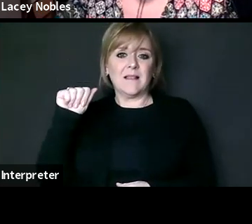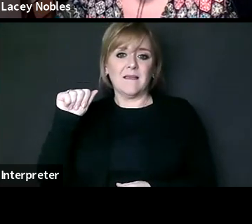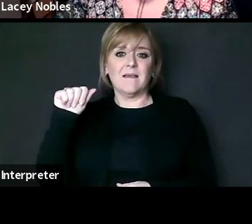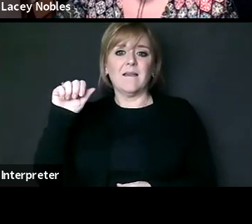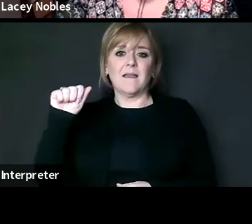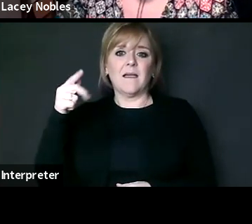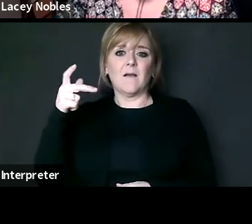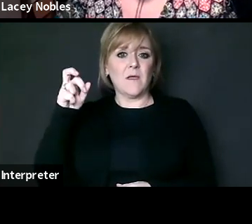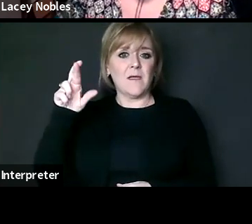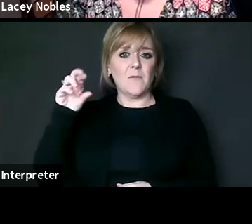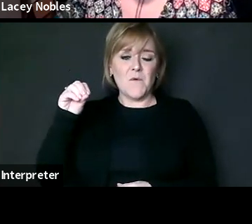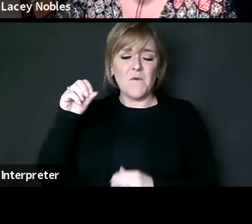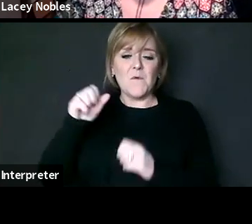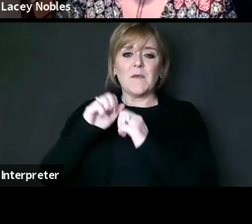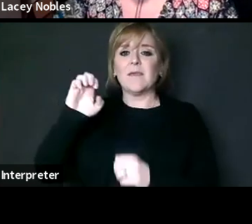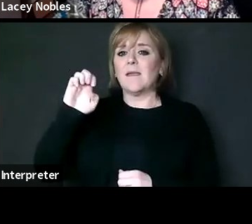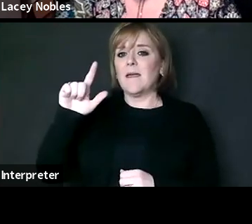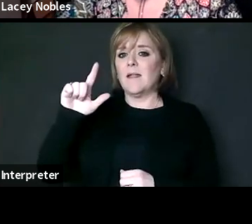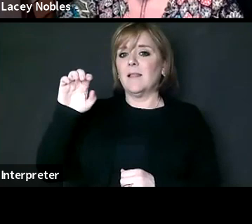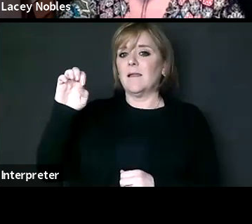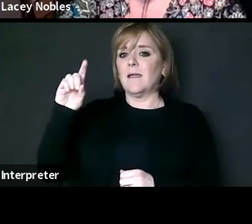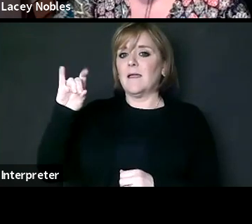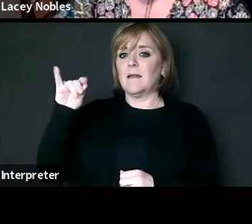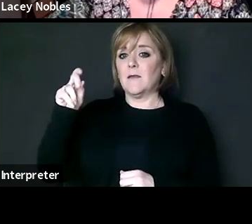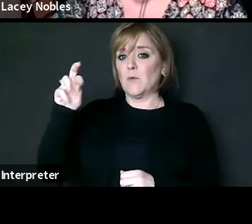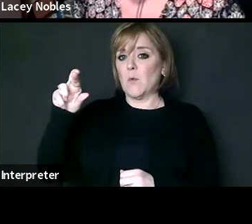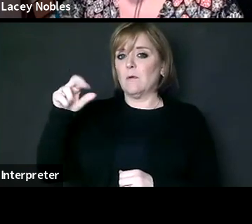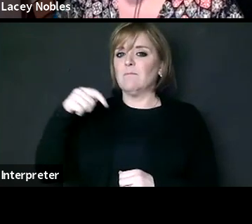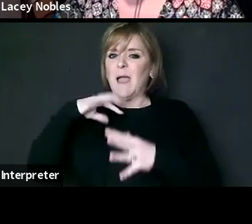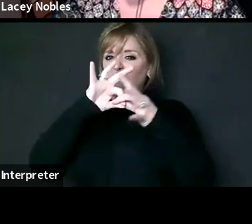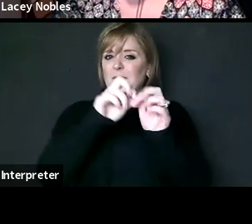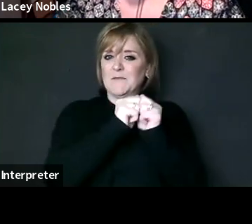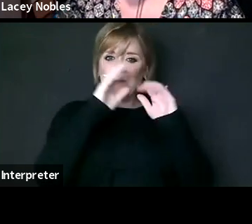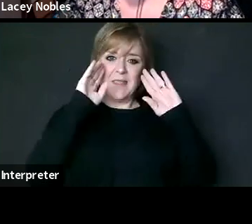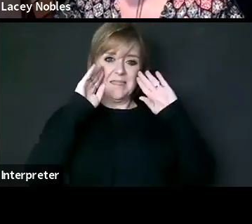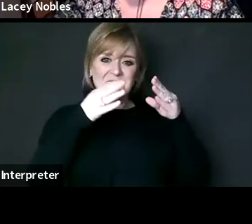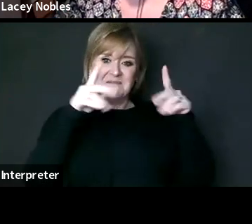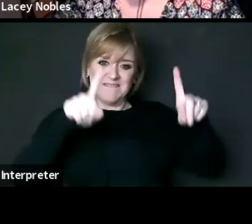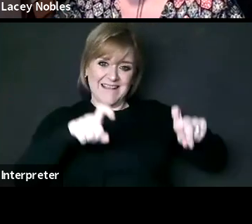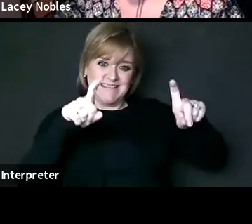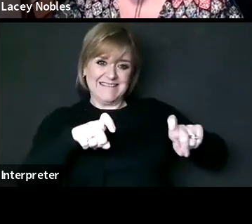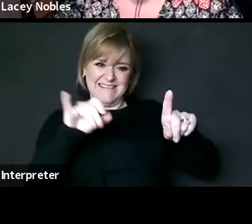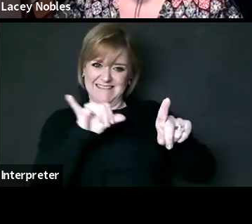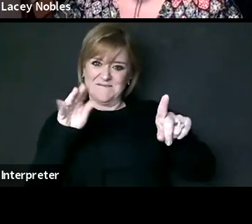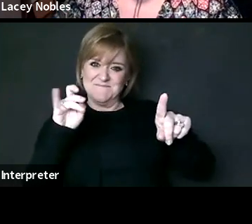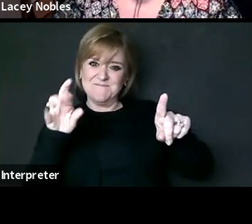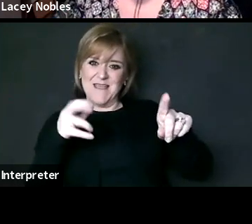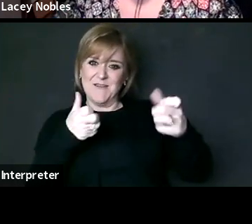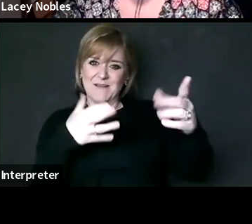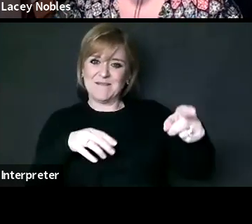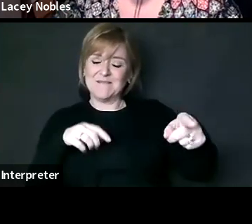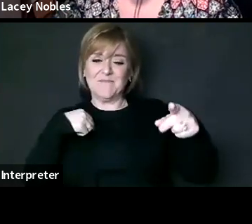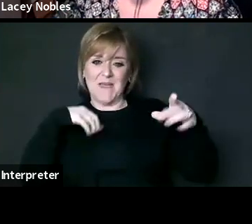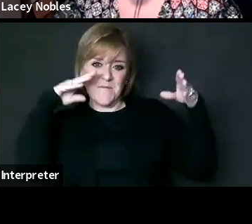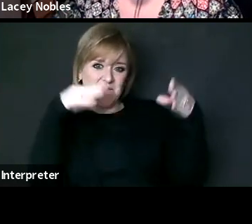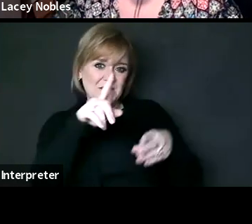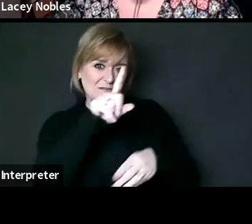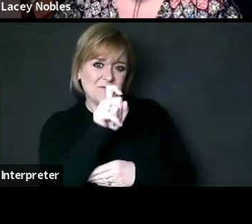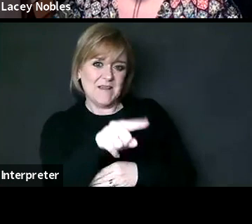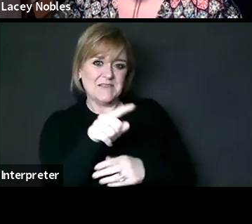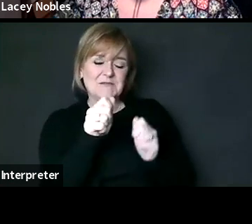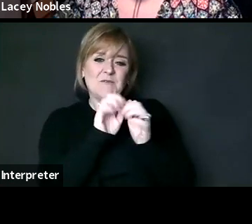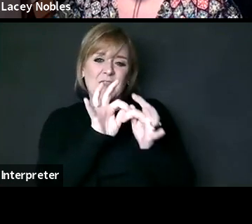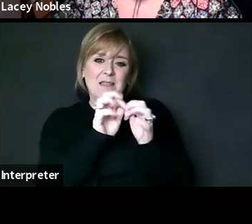Editor. Testing, I'm going to stay with the theme like the mayor wants to do it. On